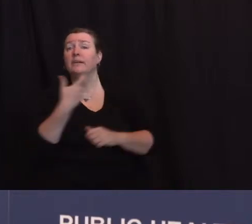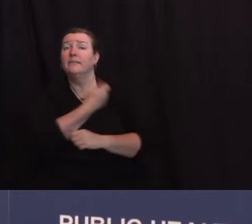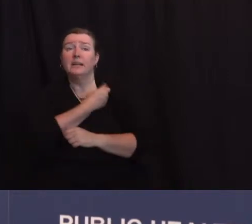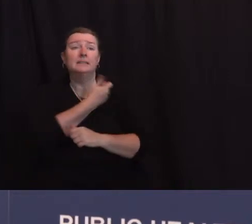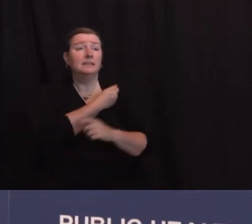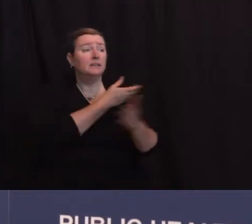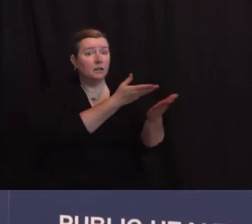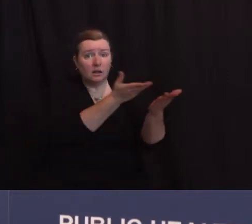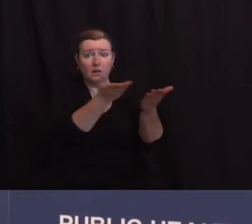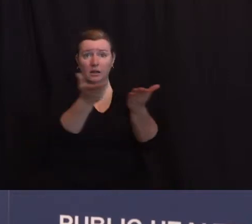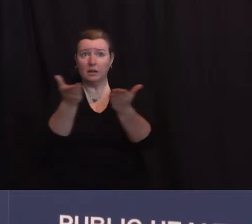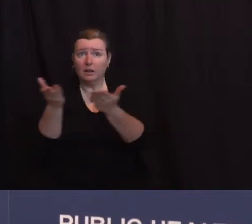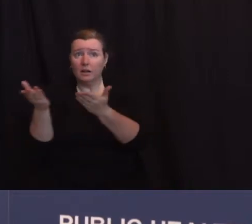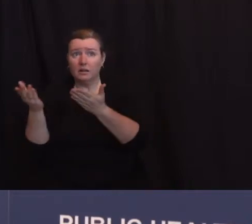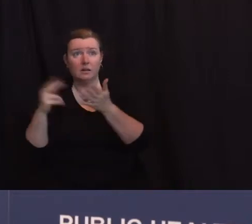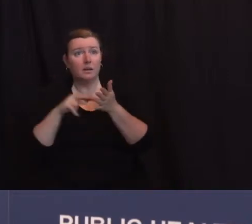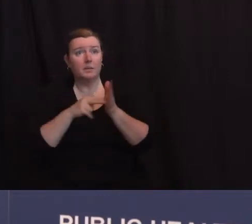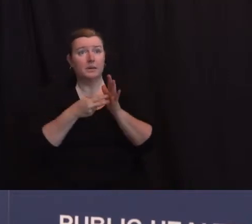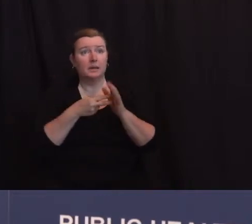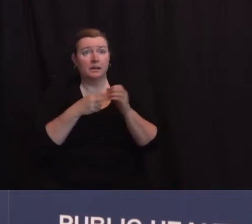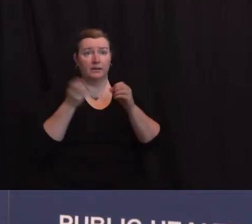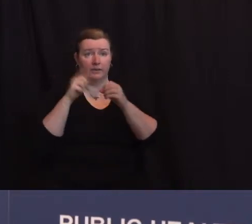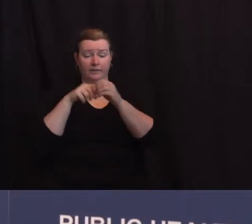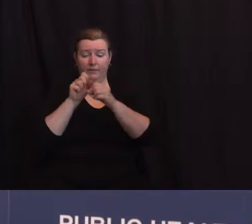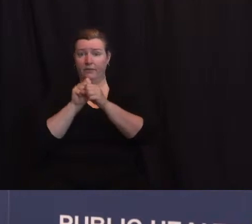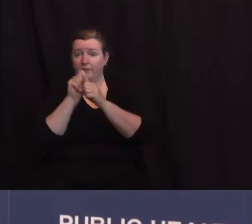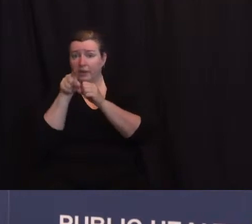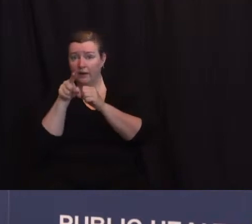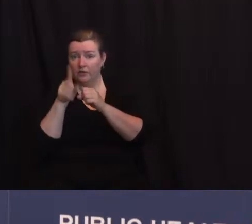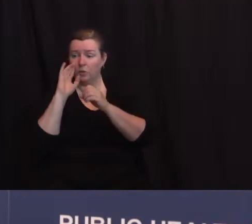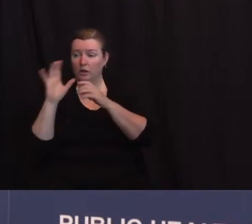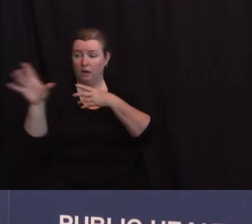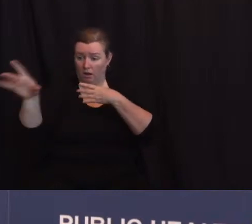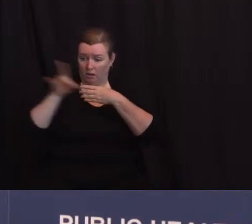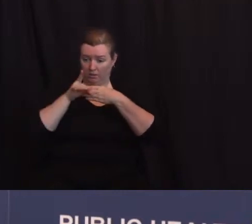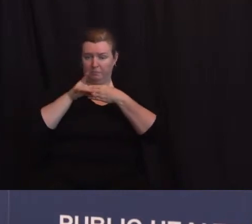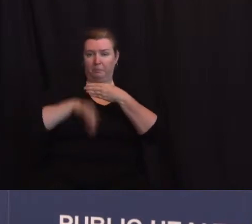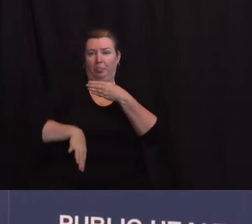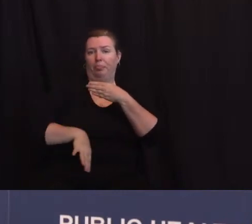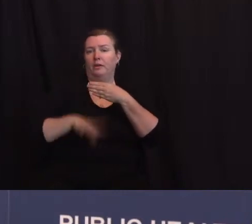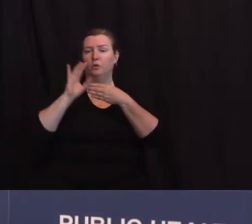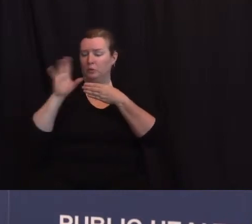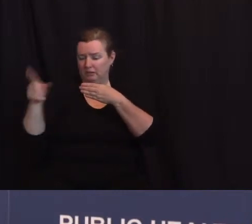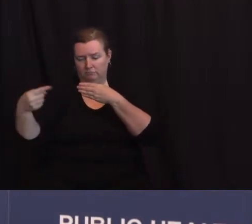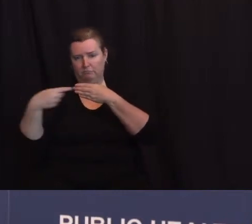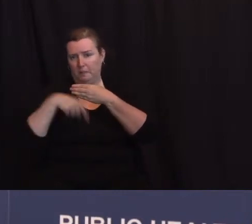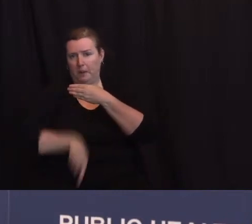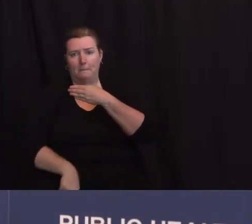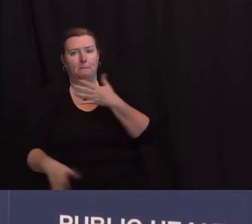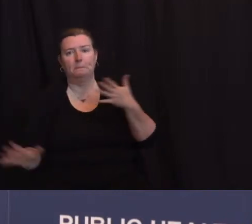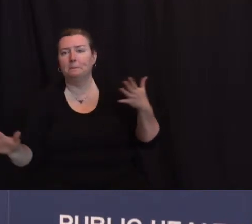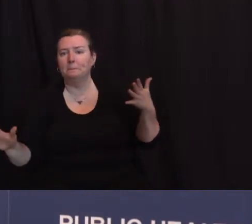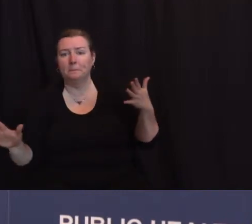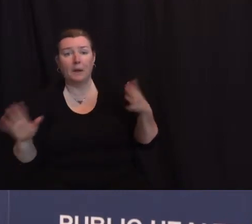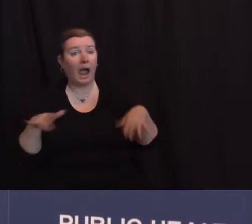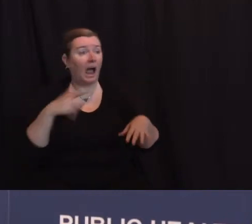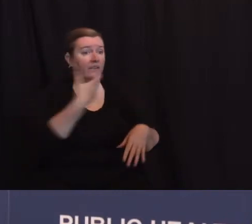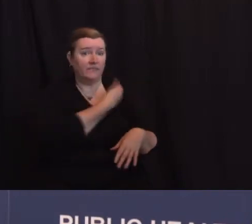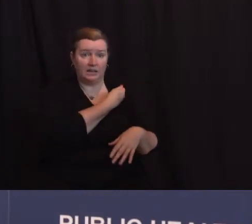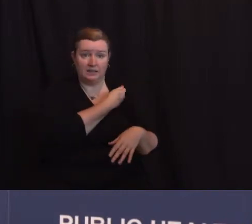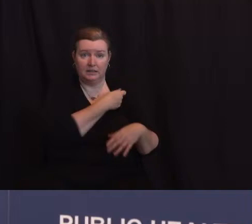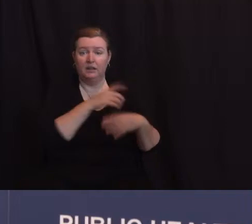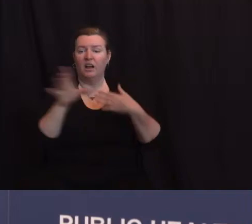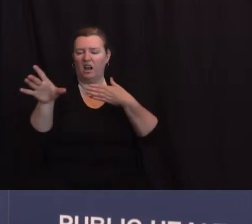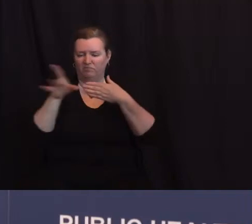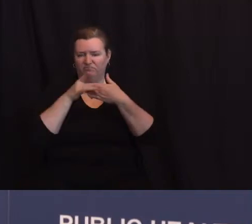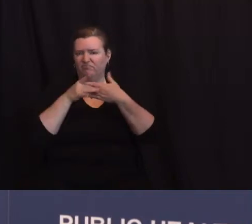to catch this virus, the worse it is over the long time, because that gives the virus more people to attack, more chances to continue to mutate, and more of that virus out